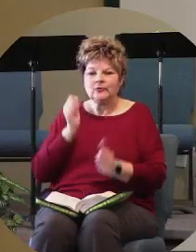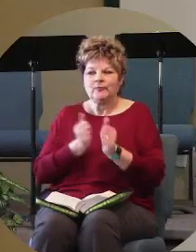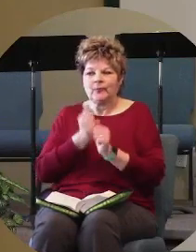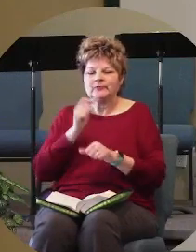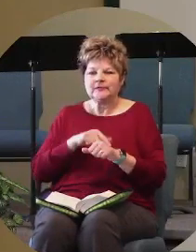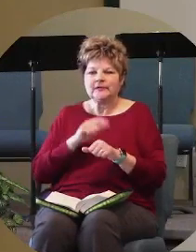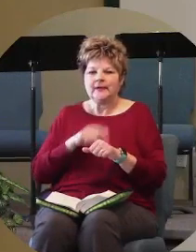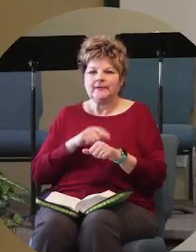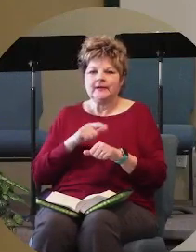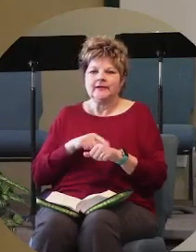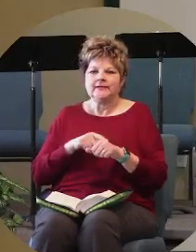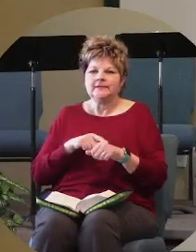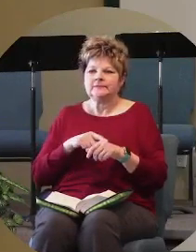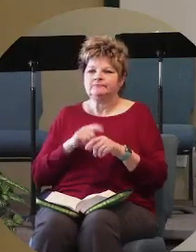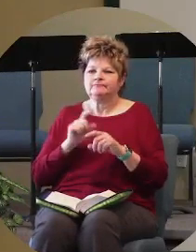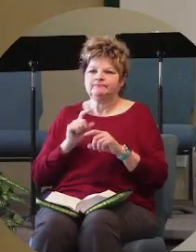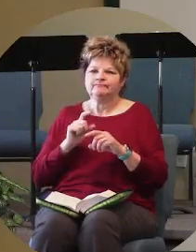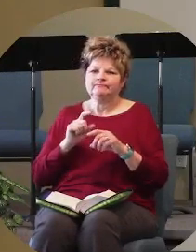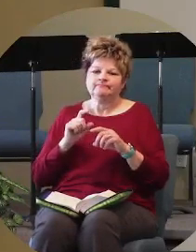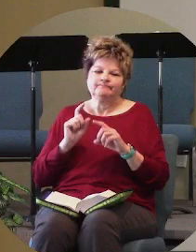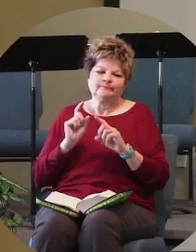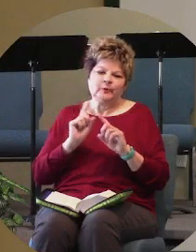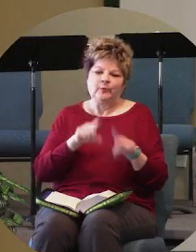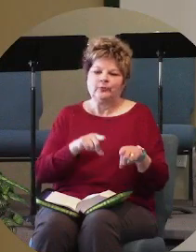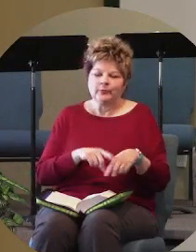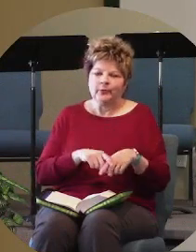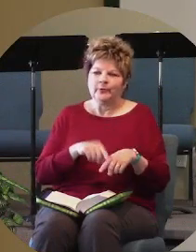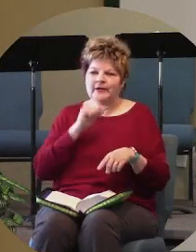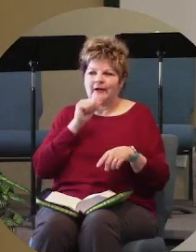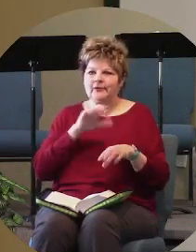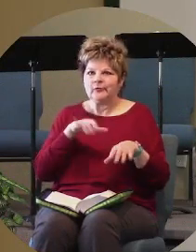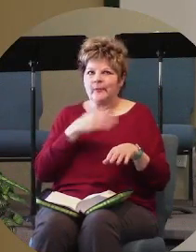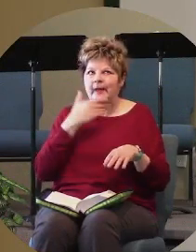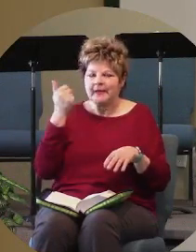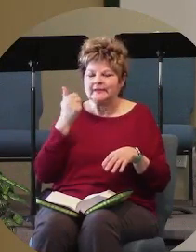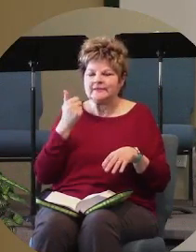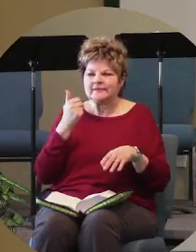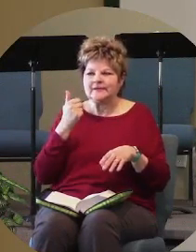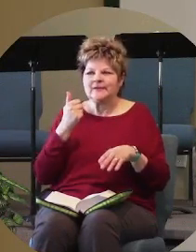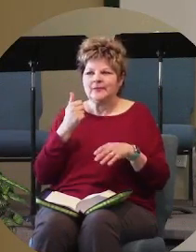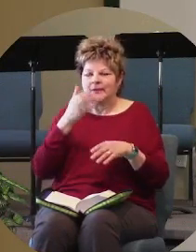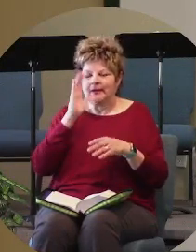can just skate through. But at that moment, God used that moment to teach me